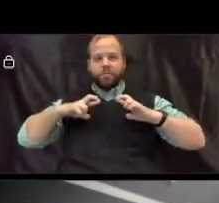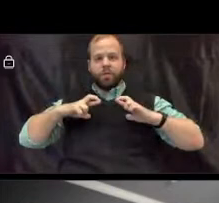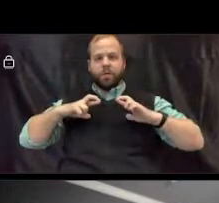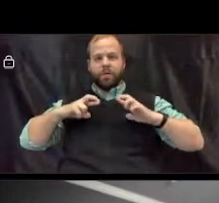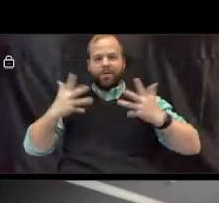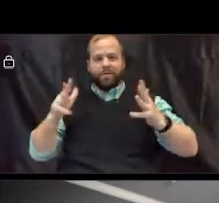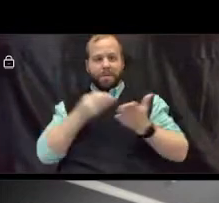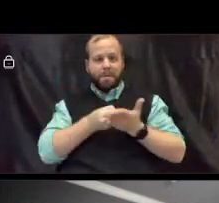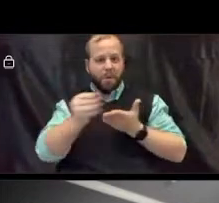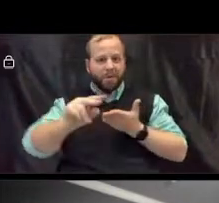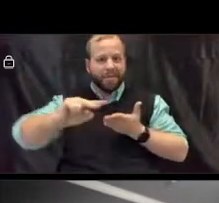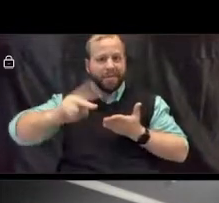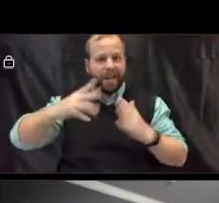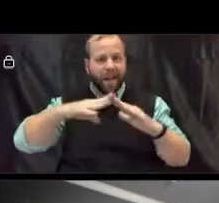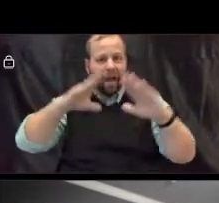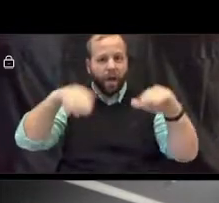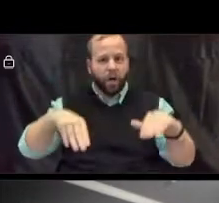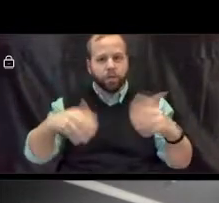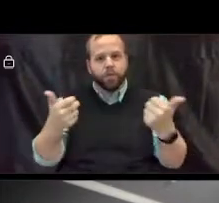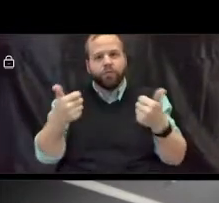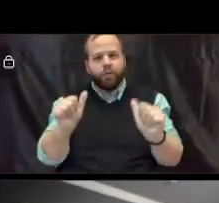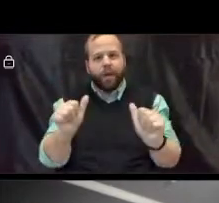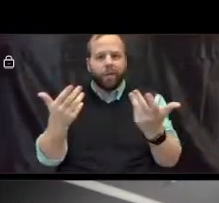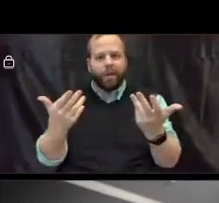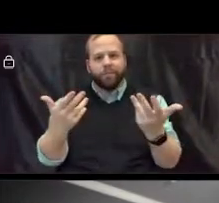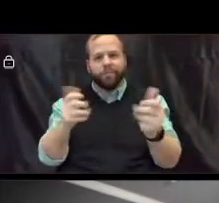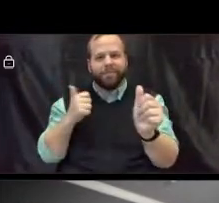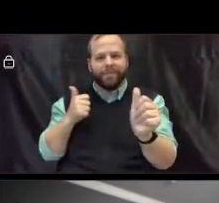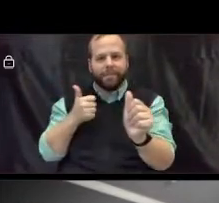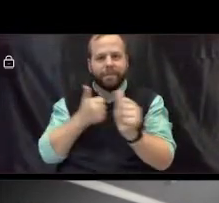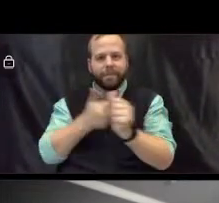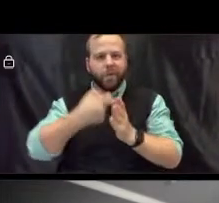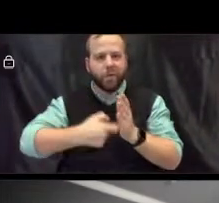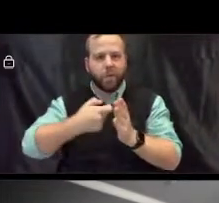a second home where they can visit their granddaughter.